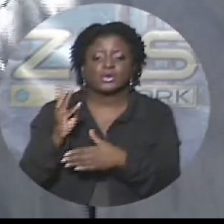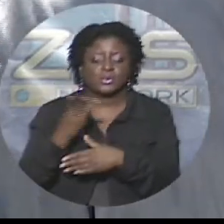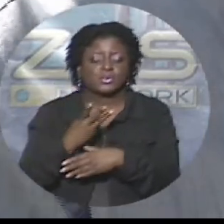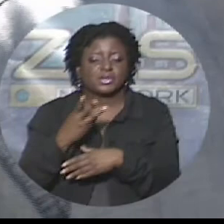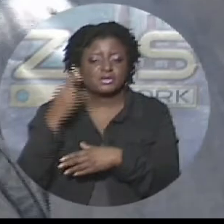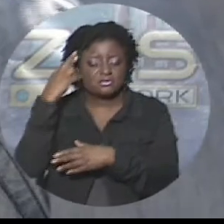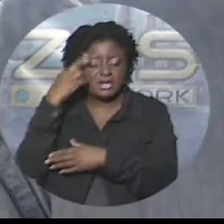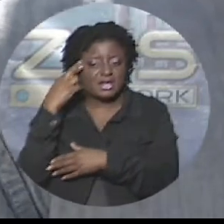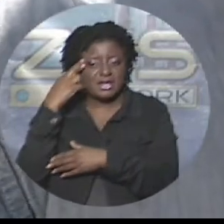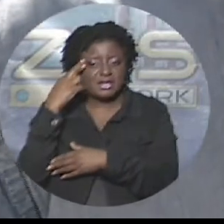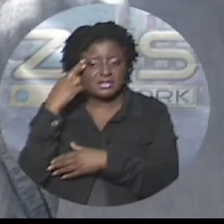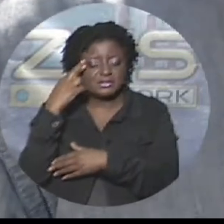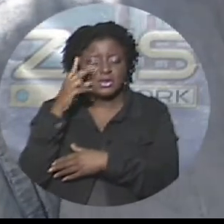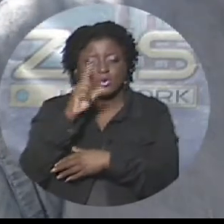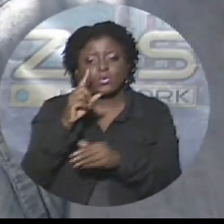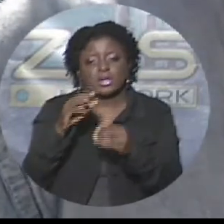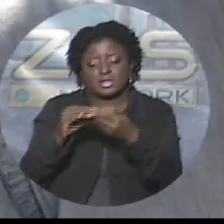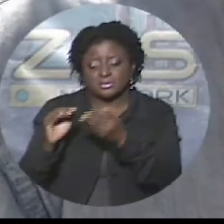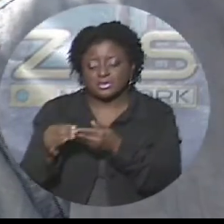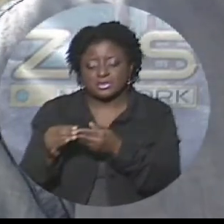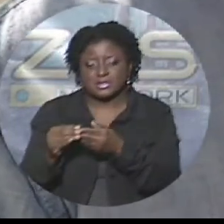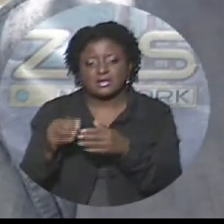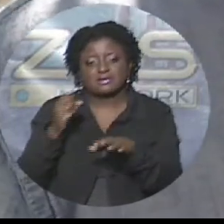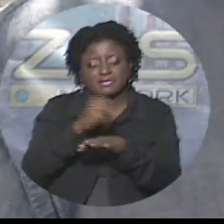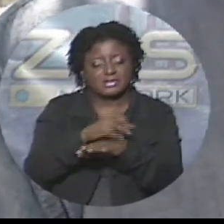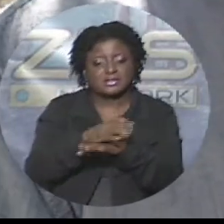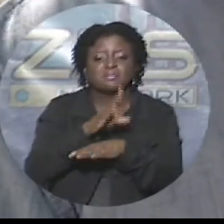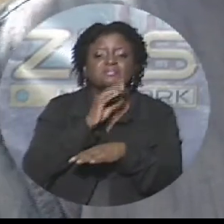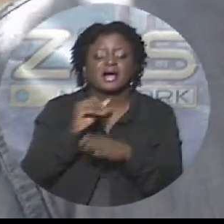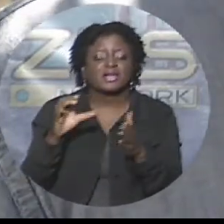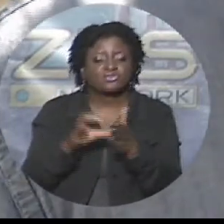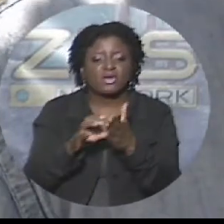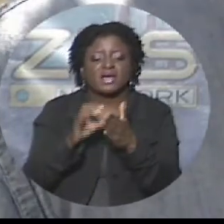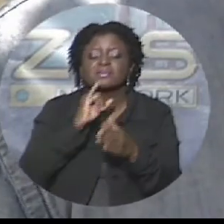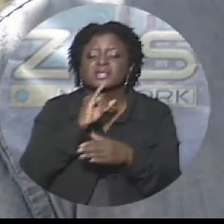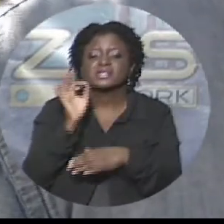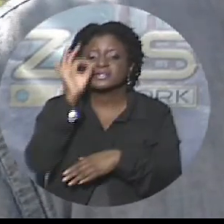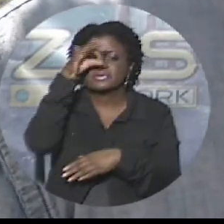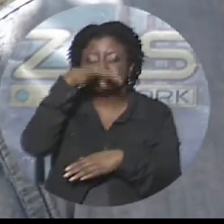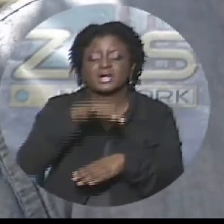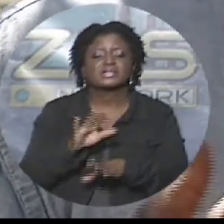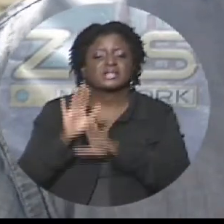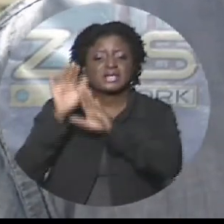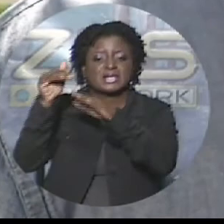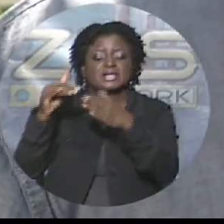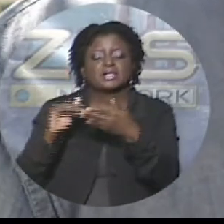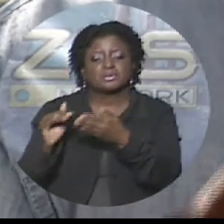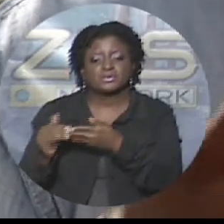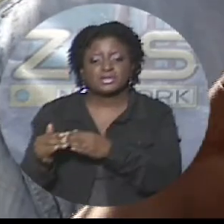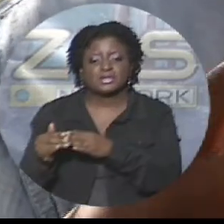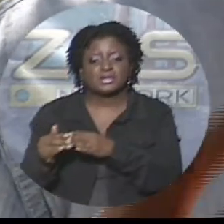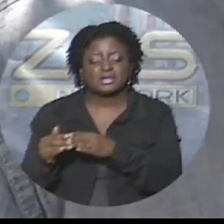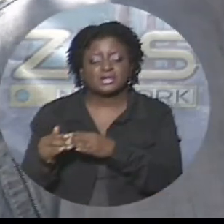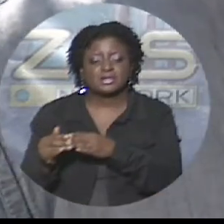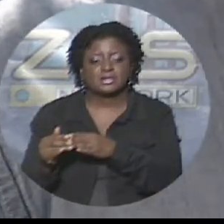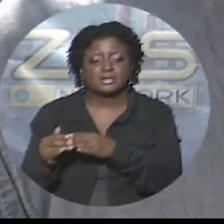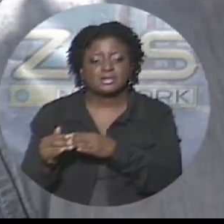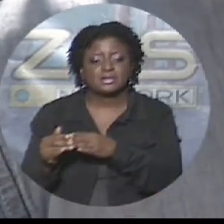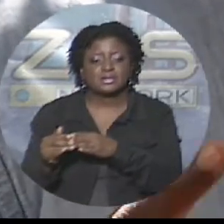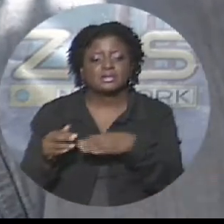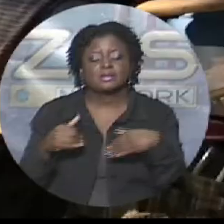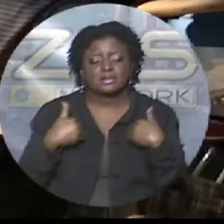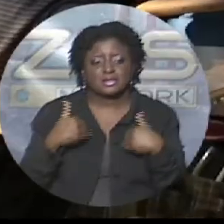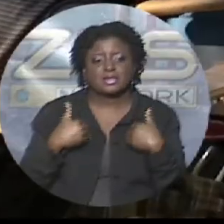in particular, who has been going through a lot of issues recently. So we came here to help this